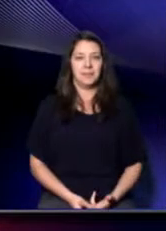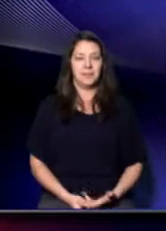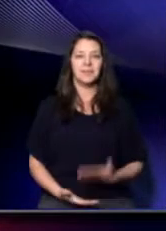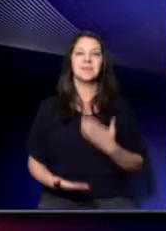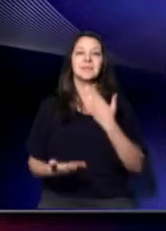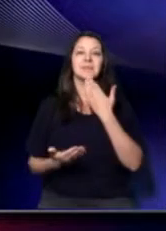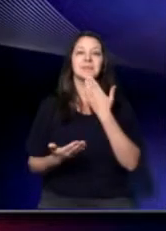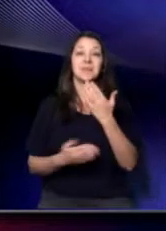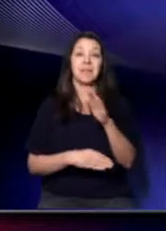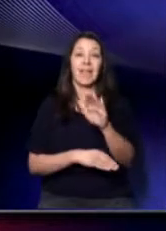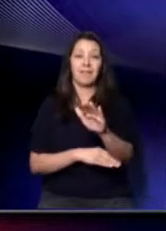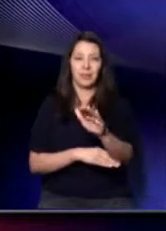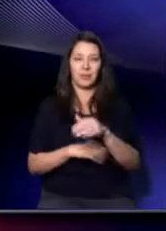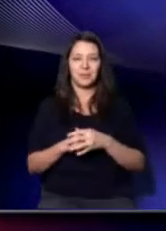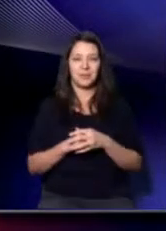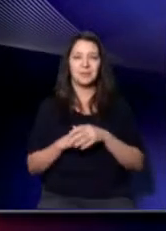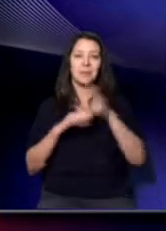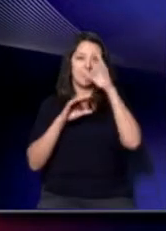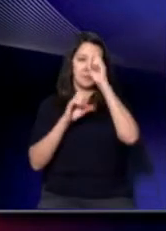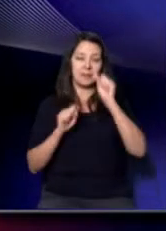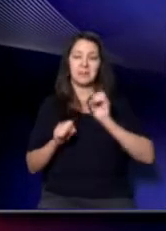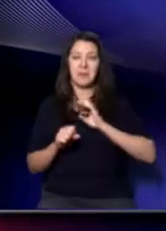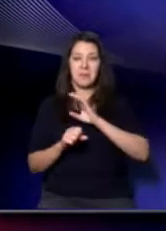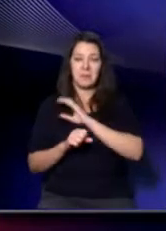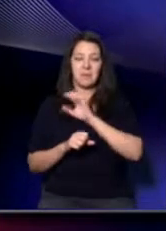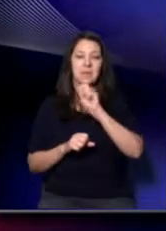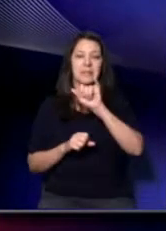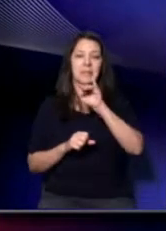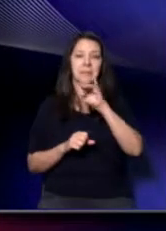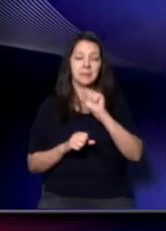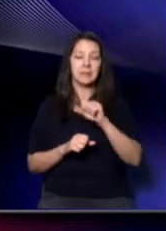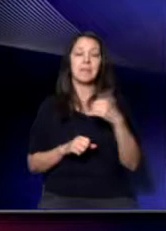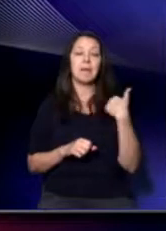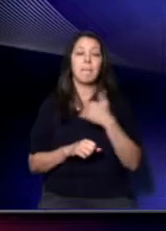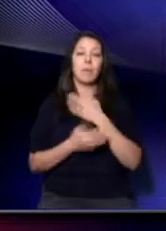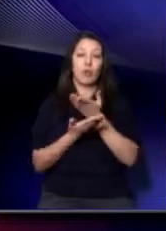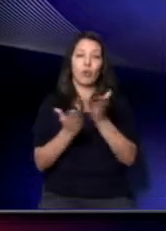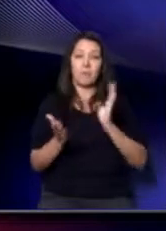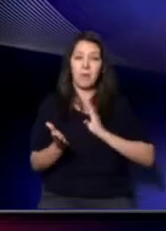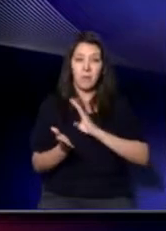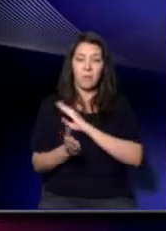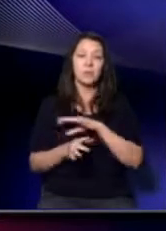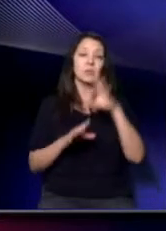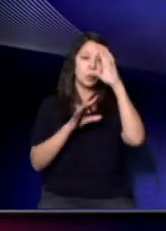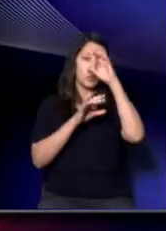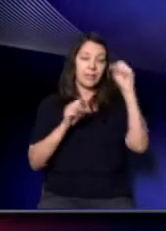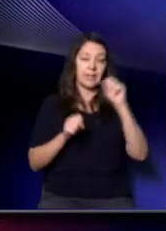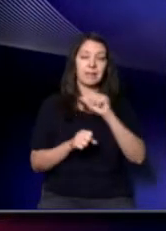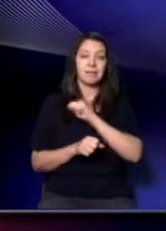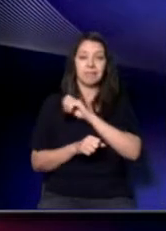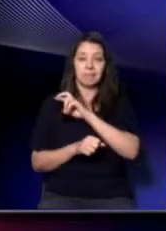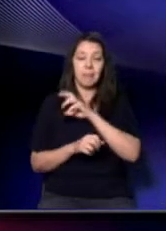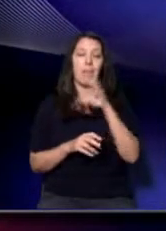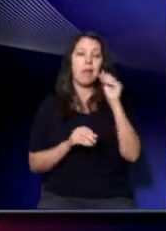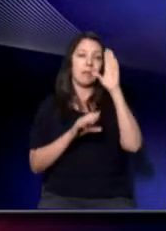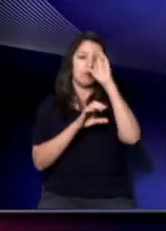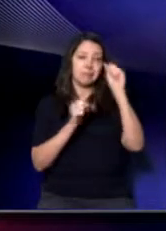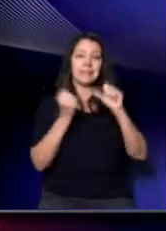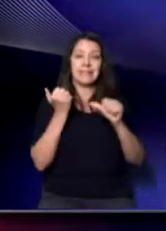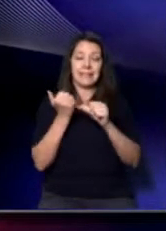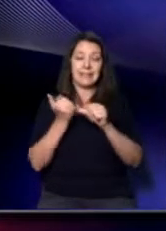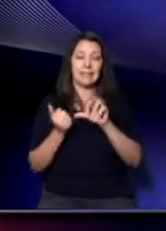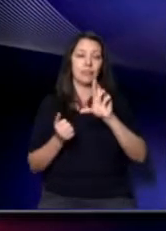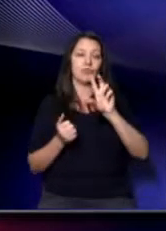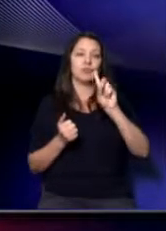Good afternoon, Board President Sims, members of the board, Superintendent, Assistant Superintendent